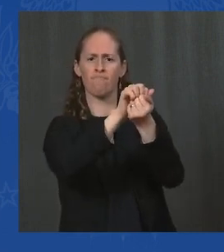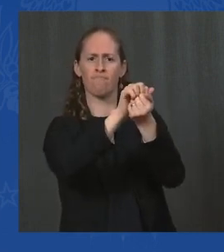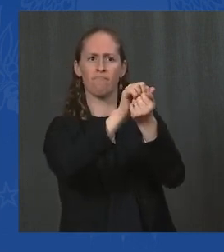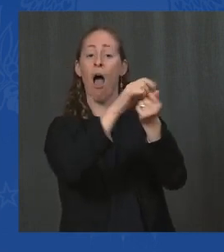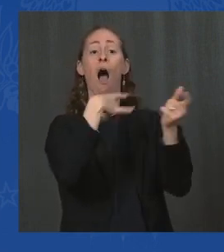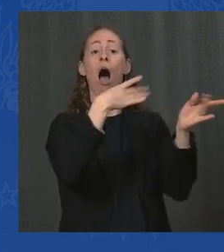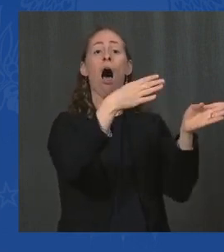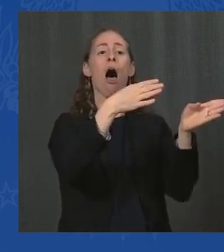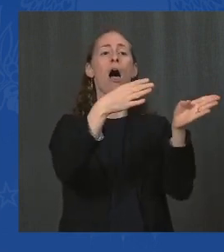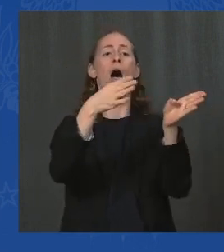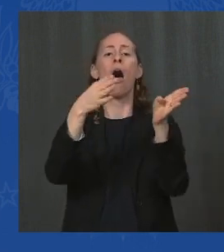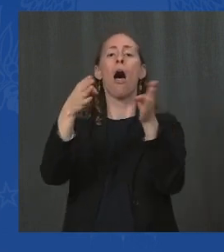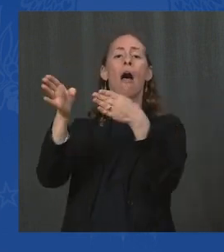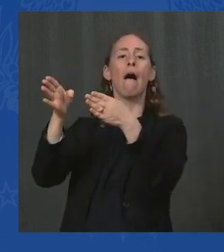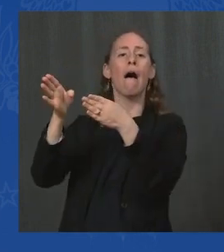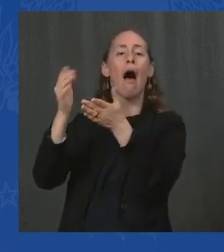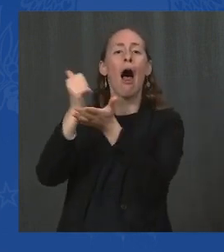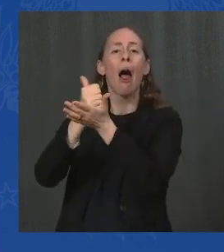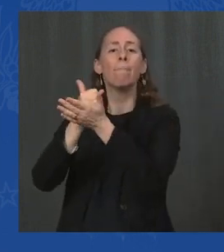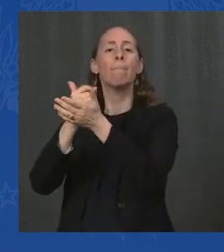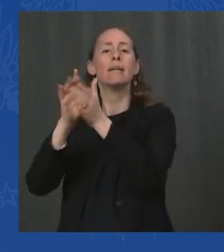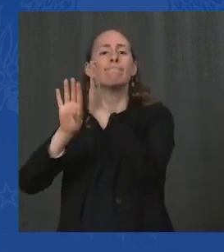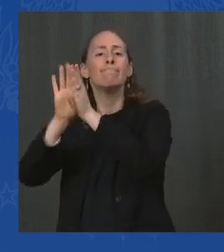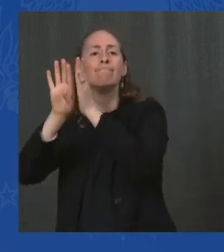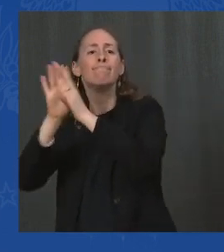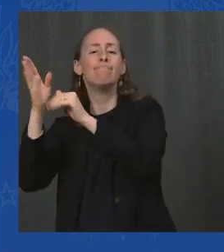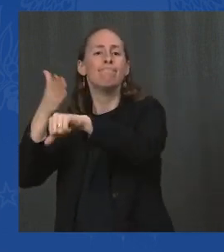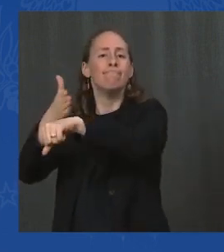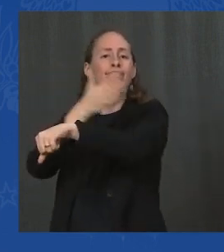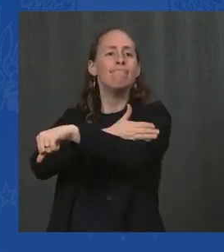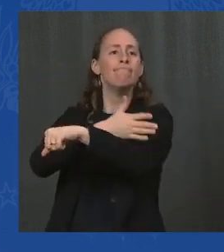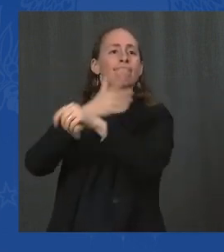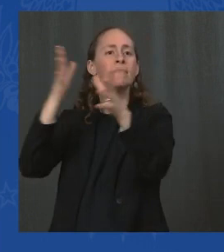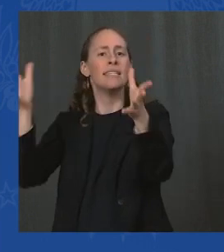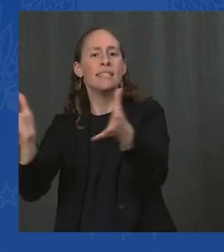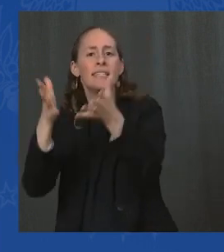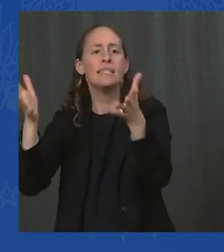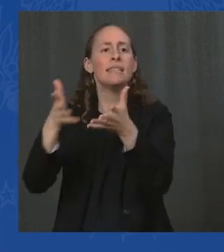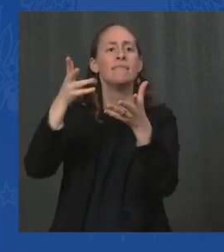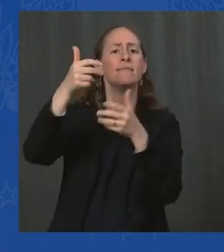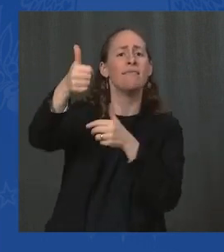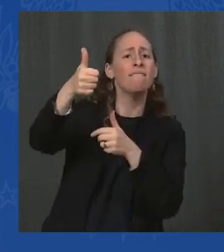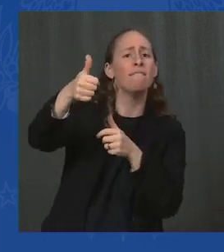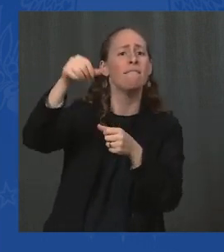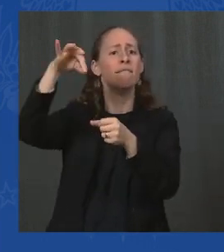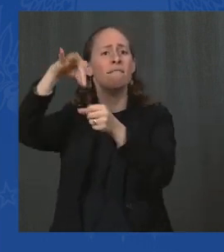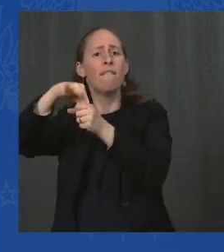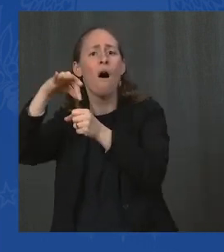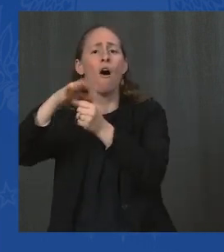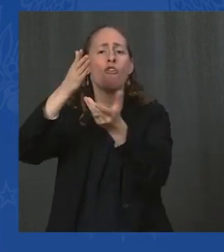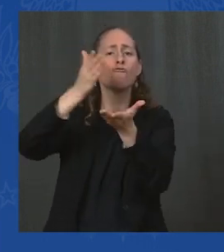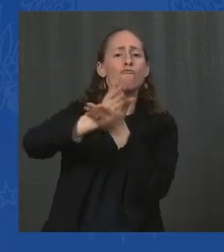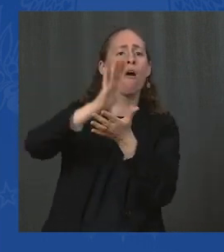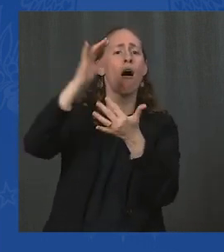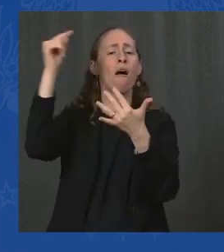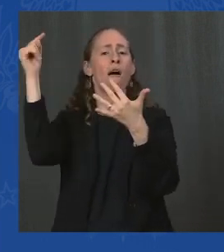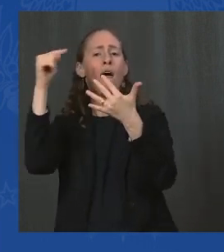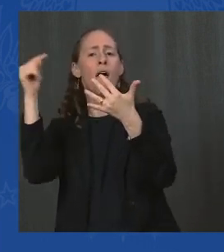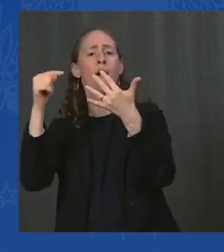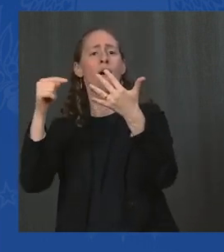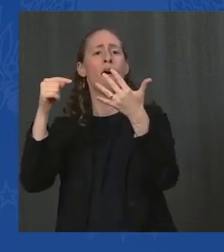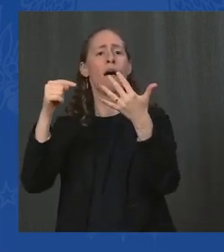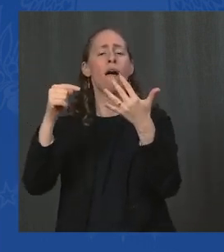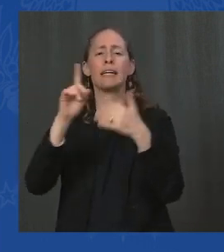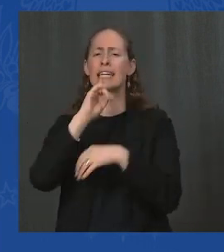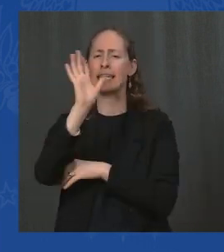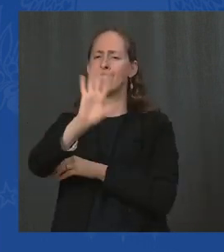nation building, trying to create a democratic, cohesive, and united Afghanistan, something that has never been done over